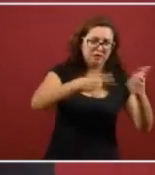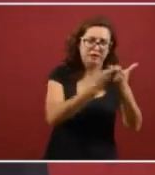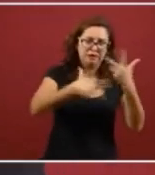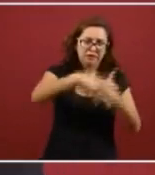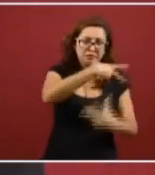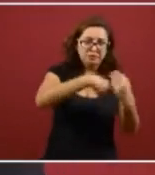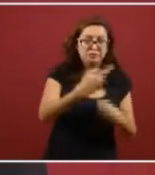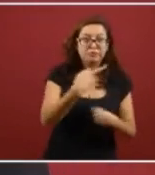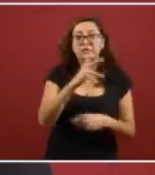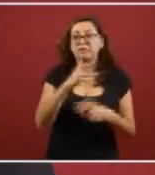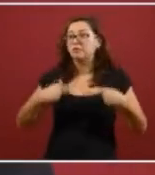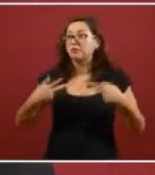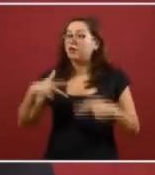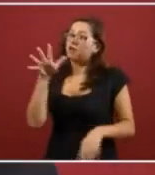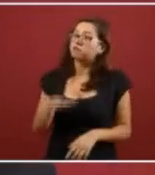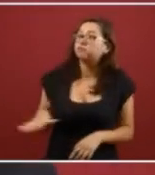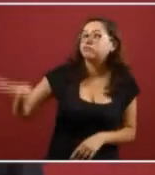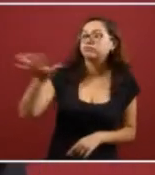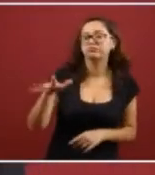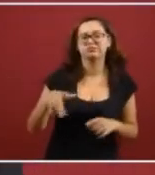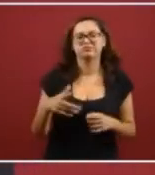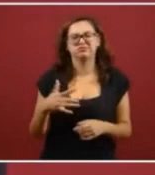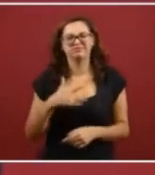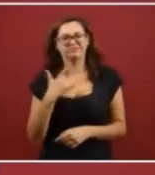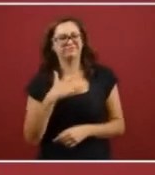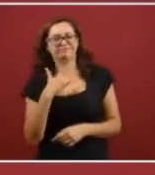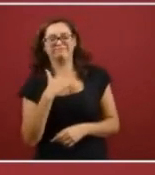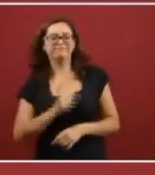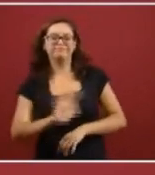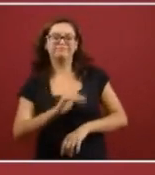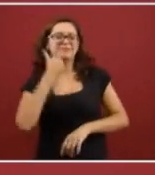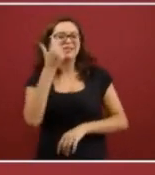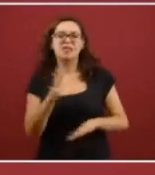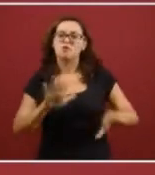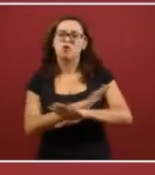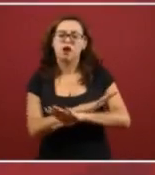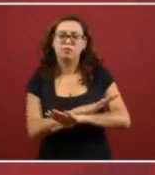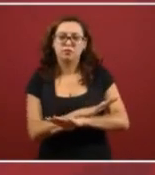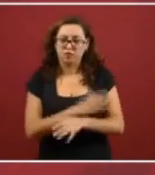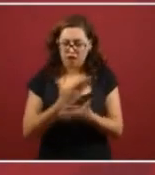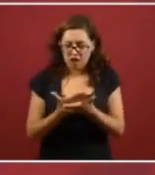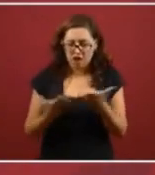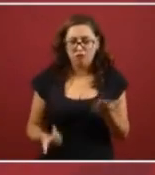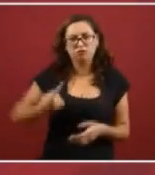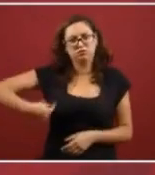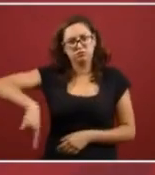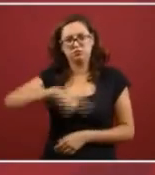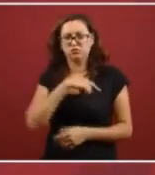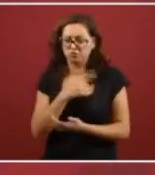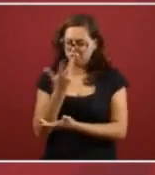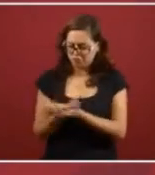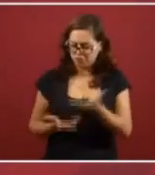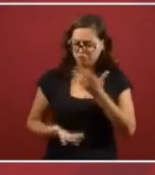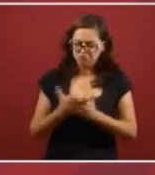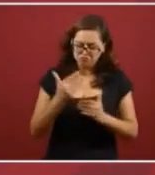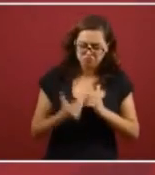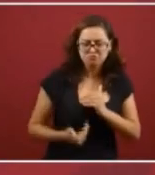a change. Y nosotros and we lo estamos llevando a cabo. Are taking it y on.